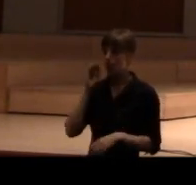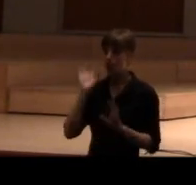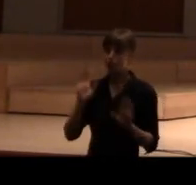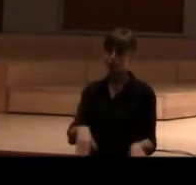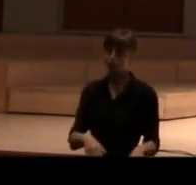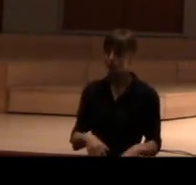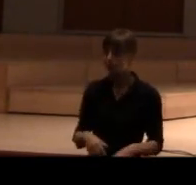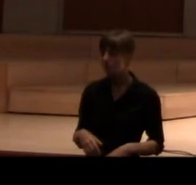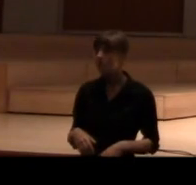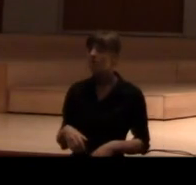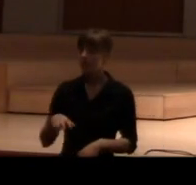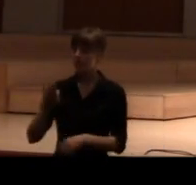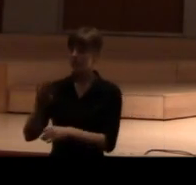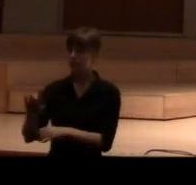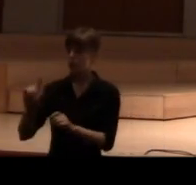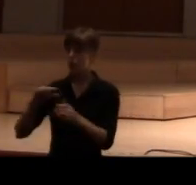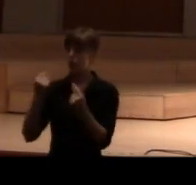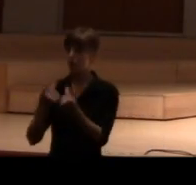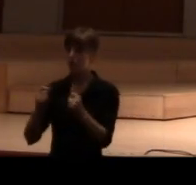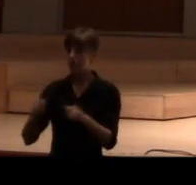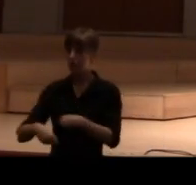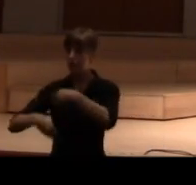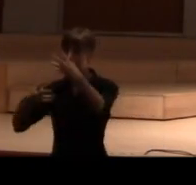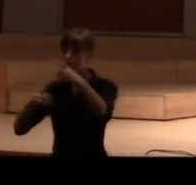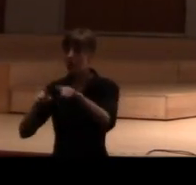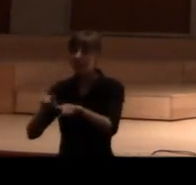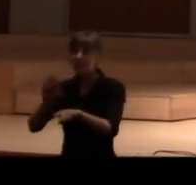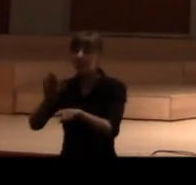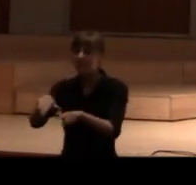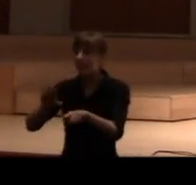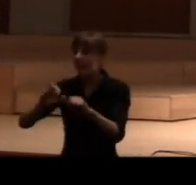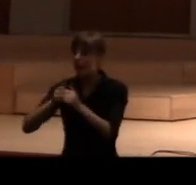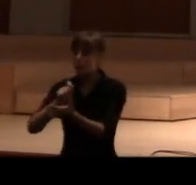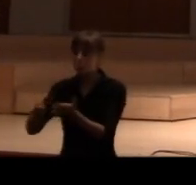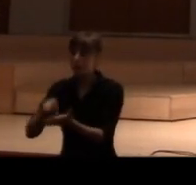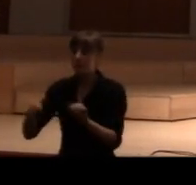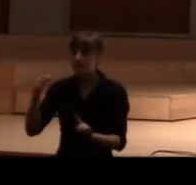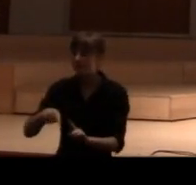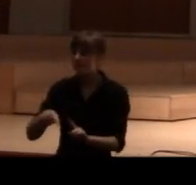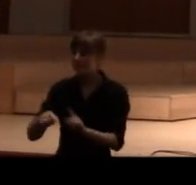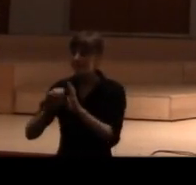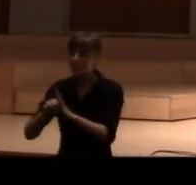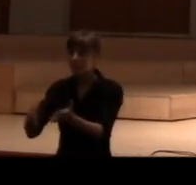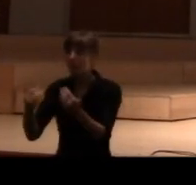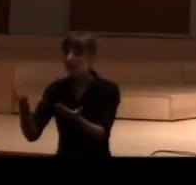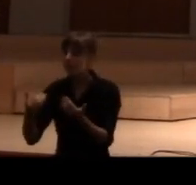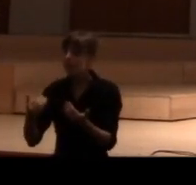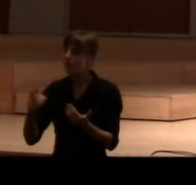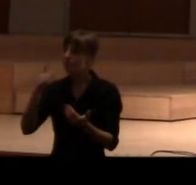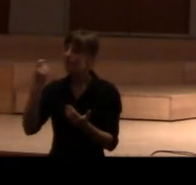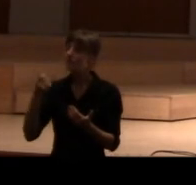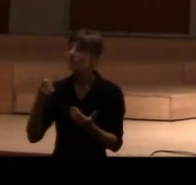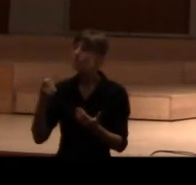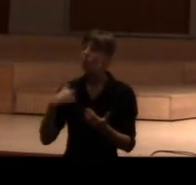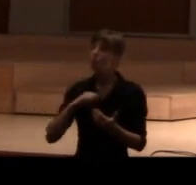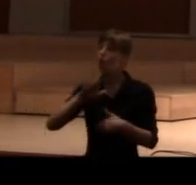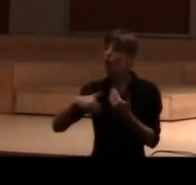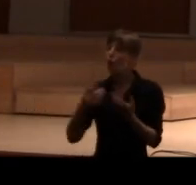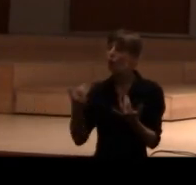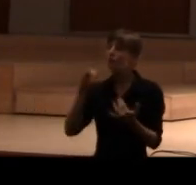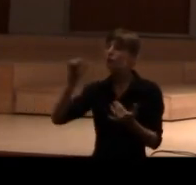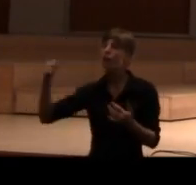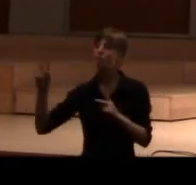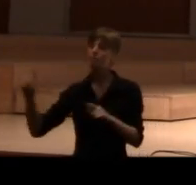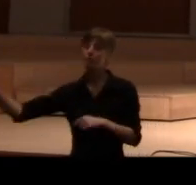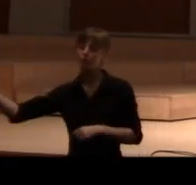group for that class and say, how do you write this? Can you post an example? Because everyone is waiting for someone else to do it first. It can overall